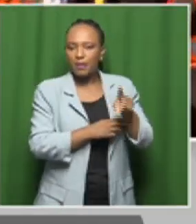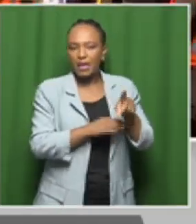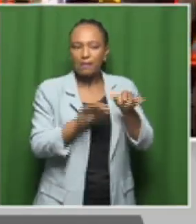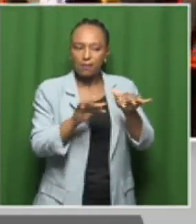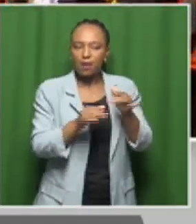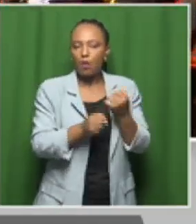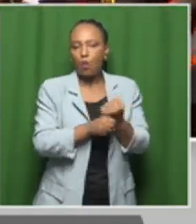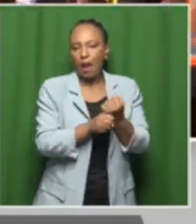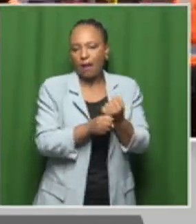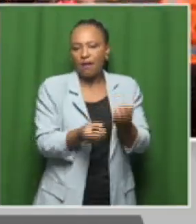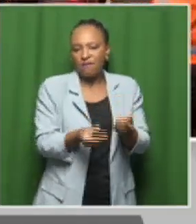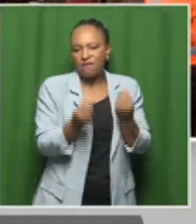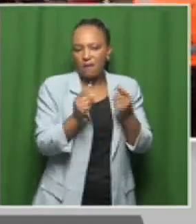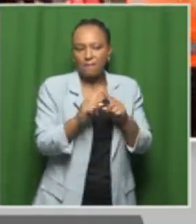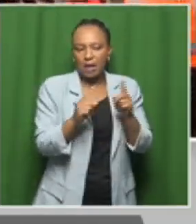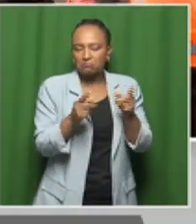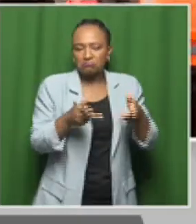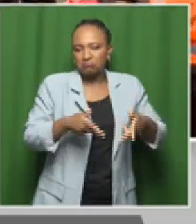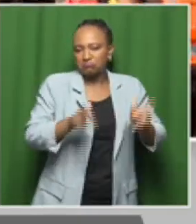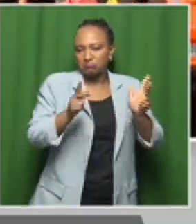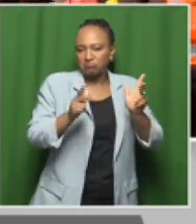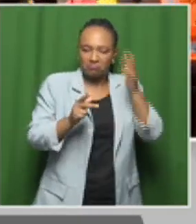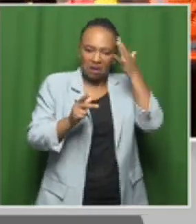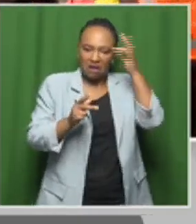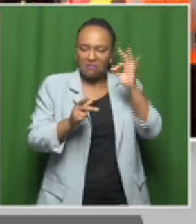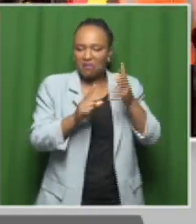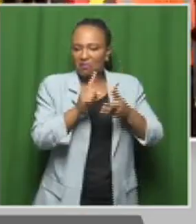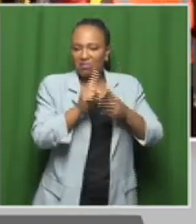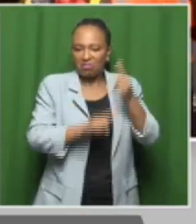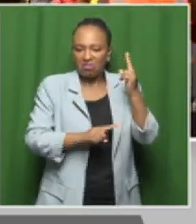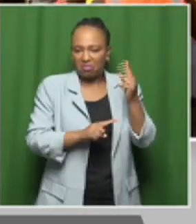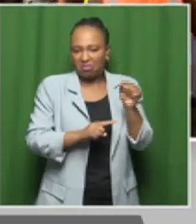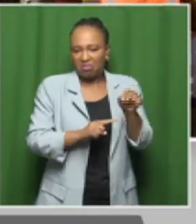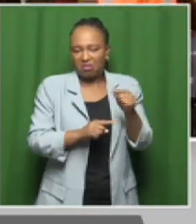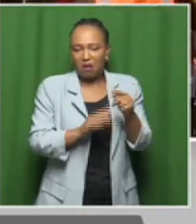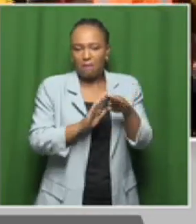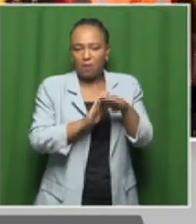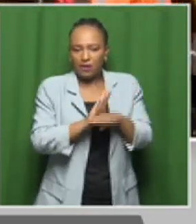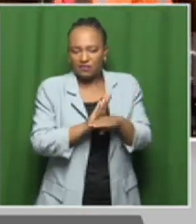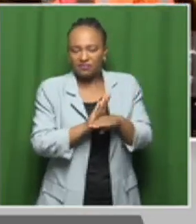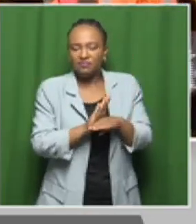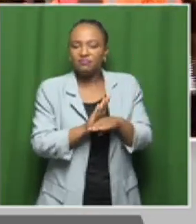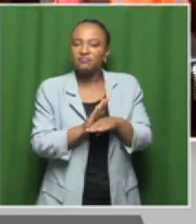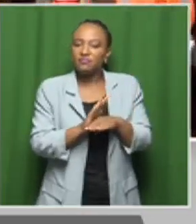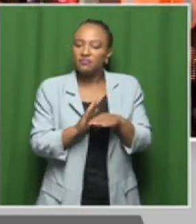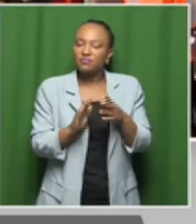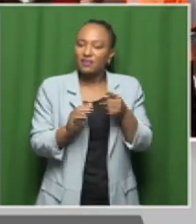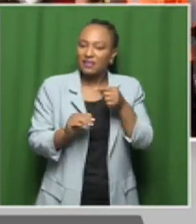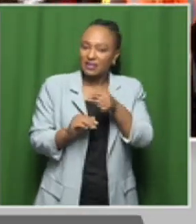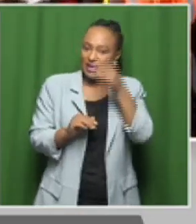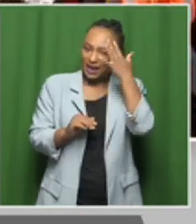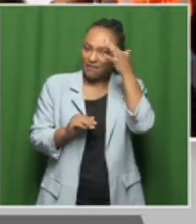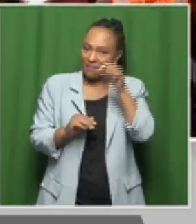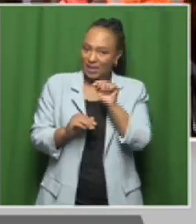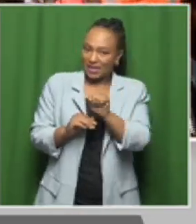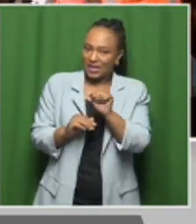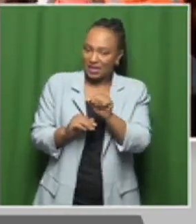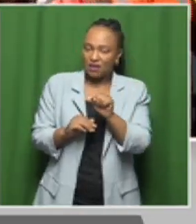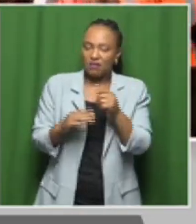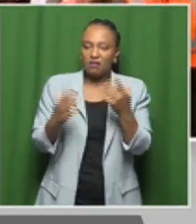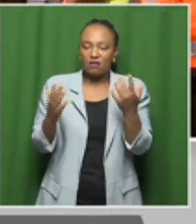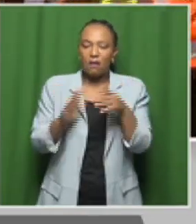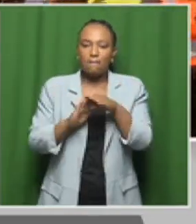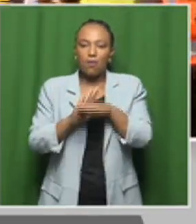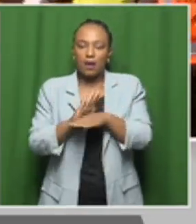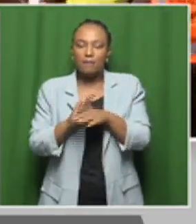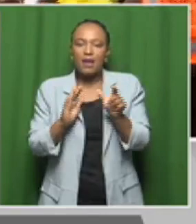tables. But this government has abandoned that particular program. This government has abandoned the program of the